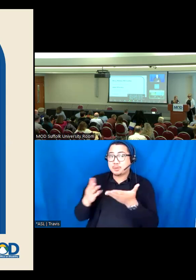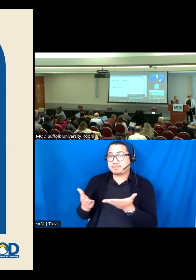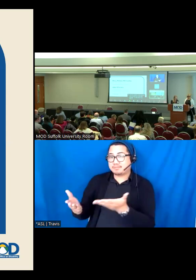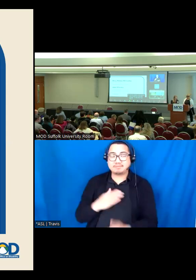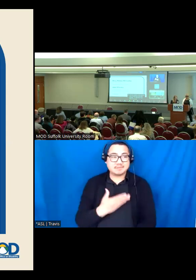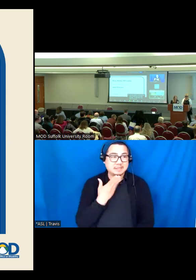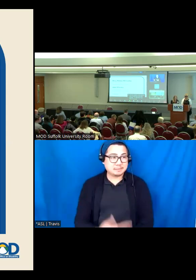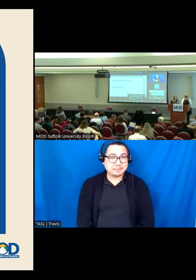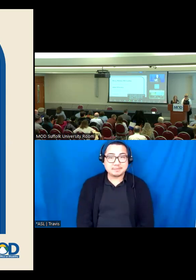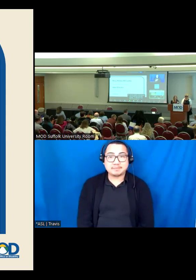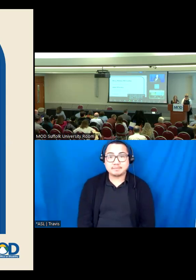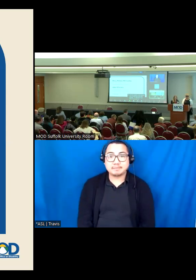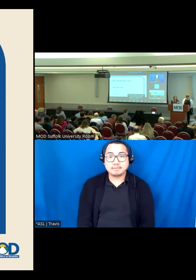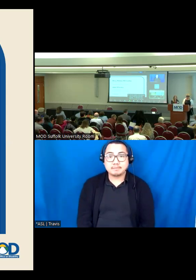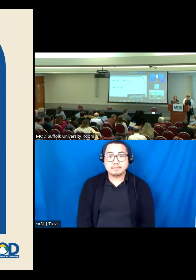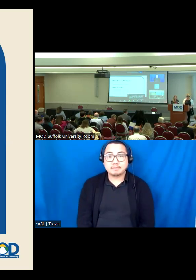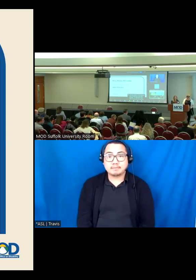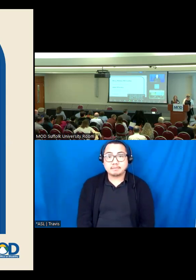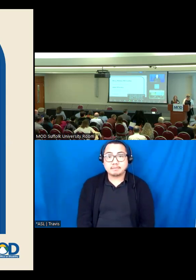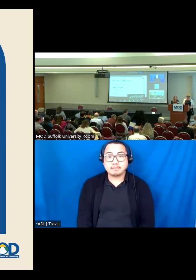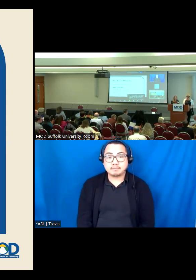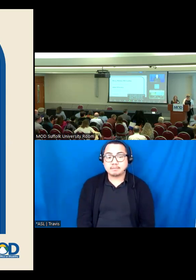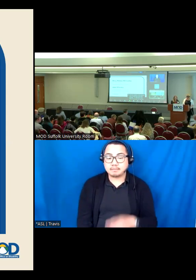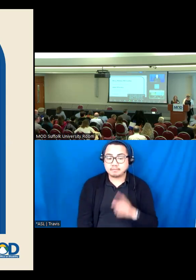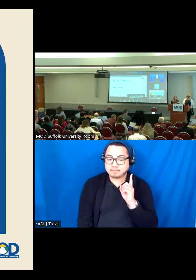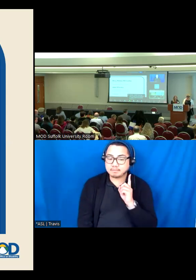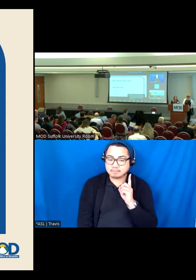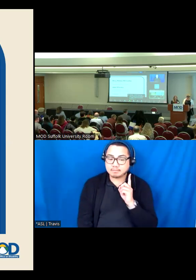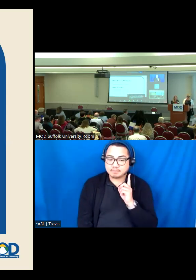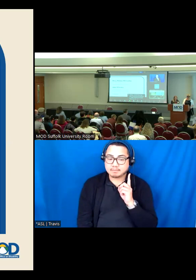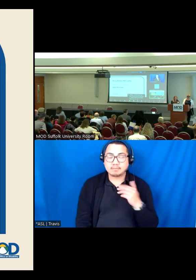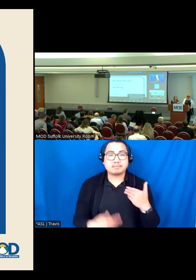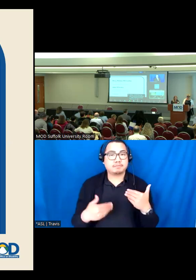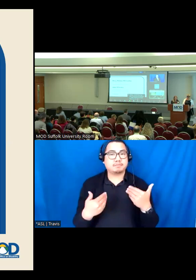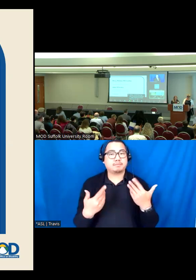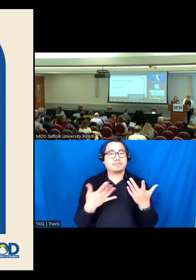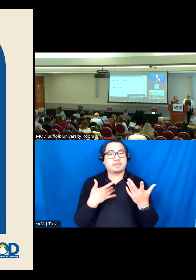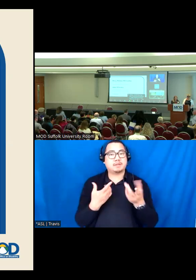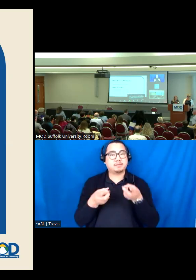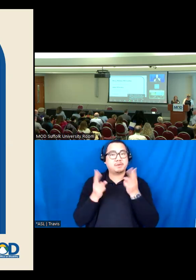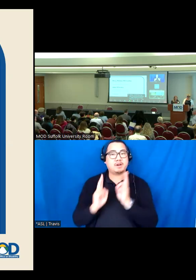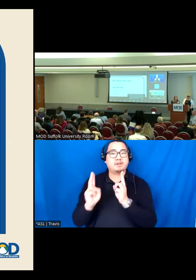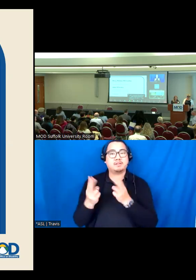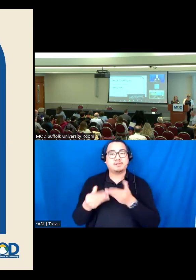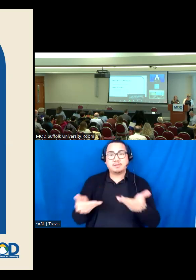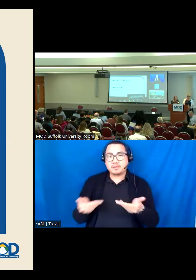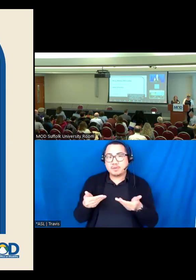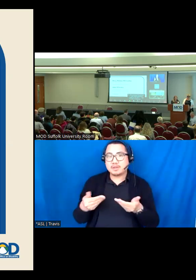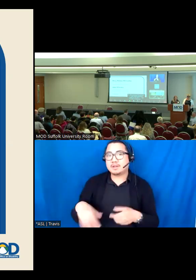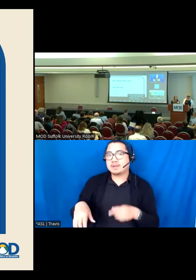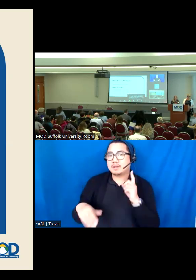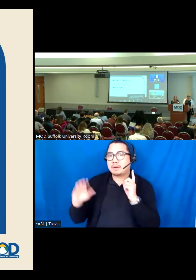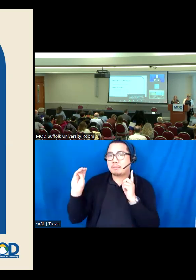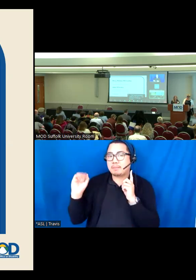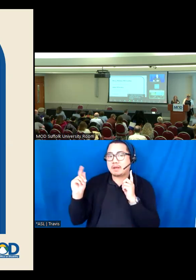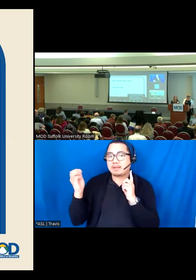you. So I'd like to, I have the honor of introducing Secretary Matthew Gorzkowicz, who is